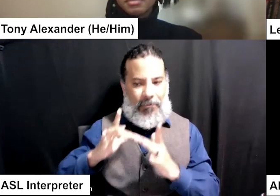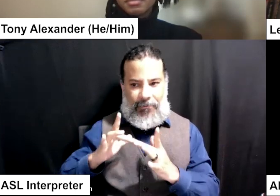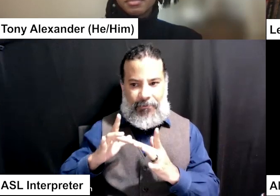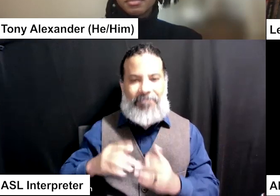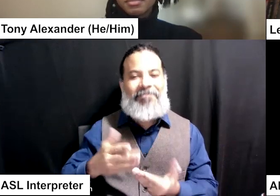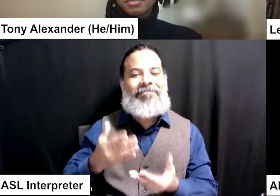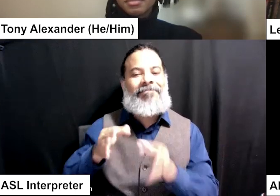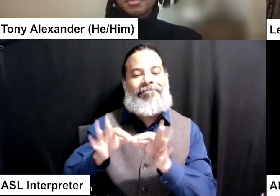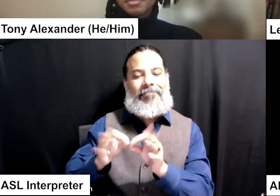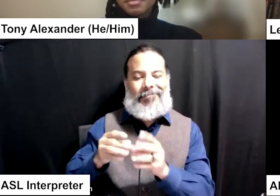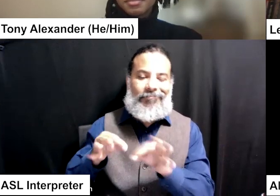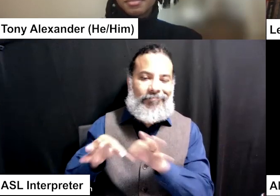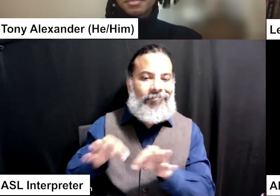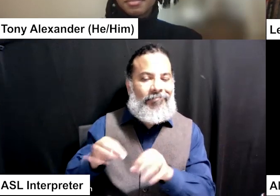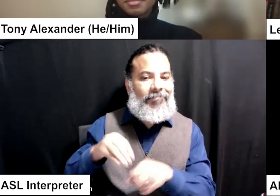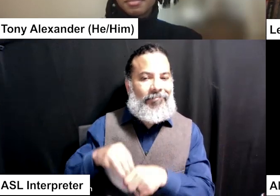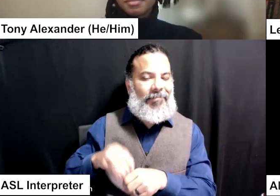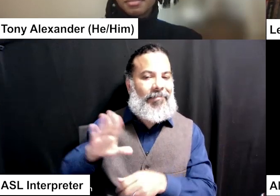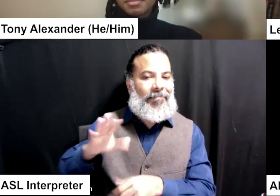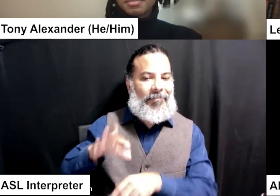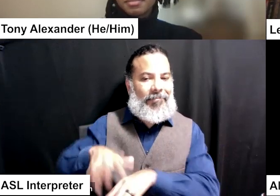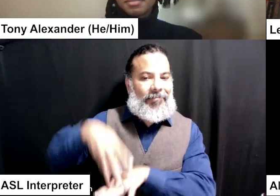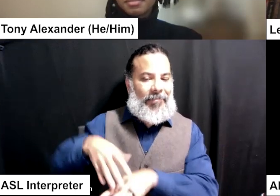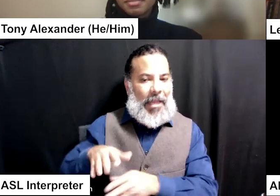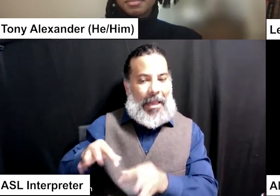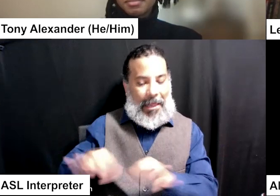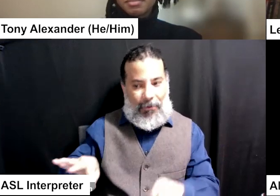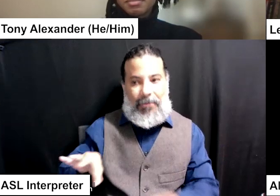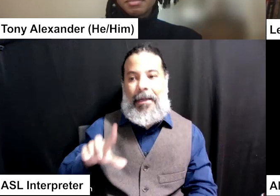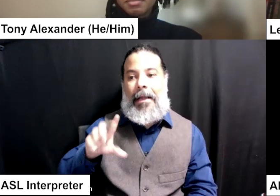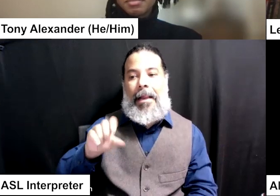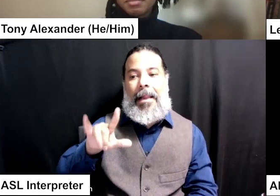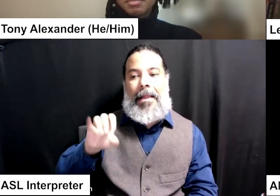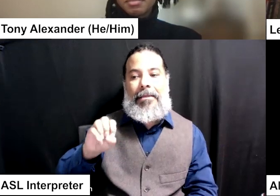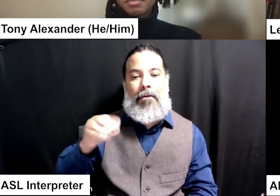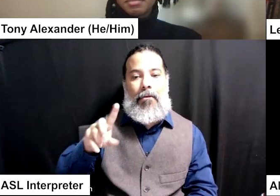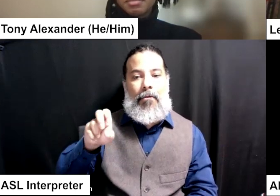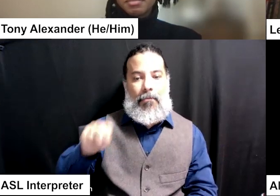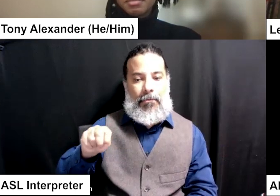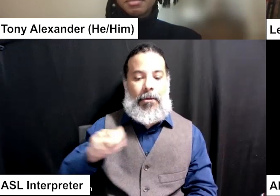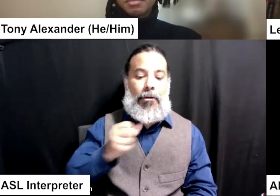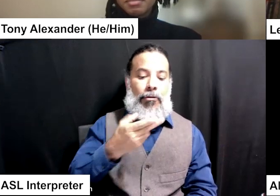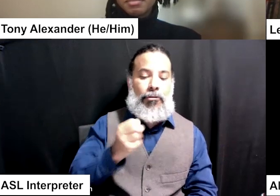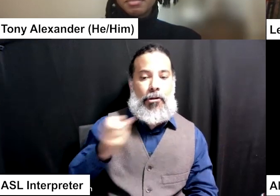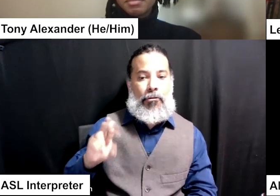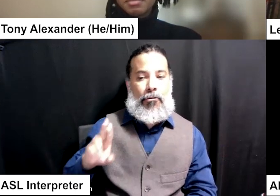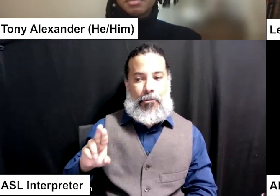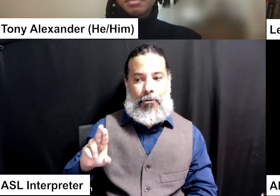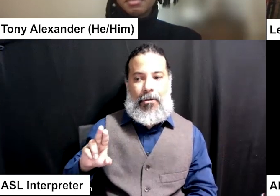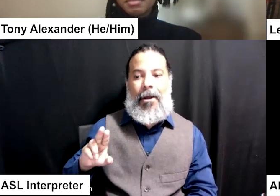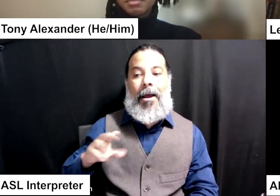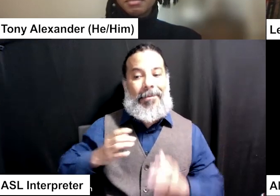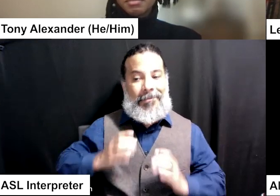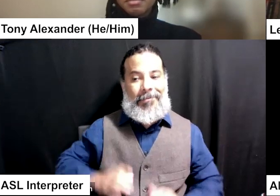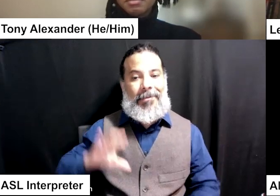Lexie Holden, Chatasia. Hi everyone, my name is Lexie Holden. I use she, her, hers pronouns. I'm a citizen of the Choctaw Nation of Oklahoma and